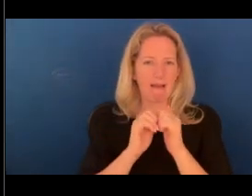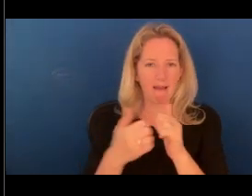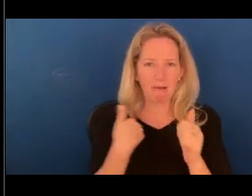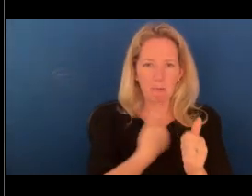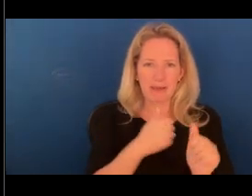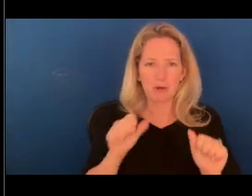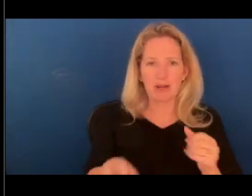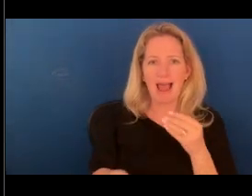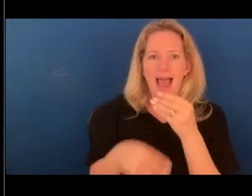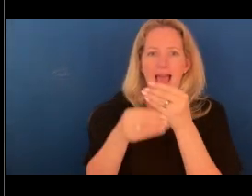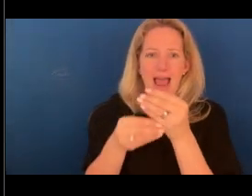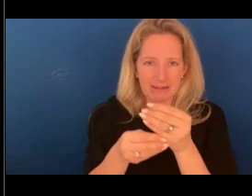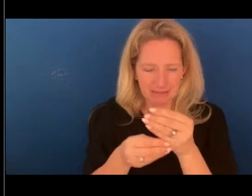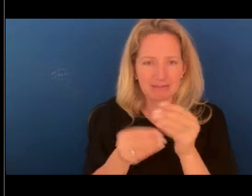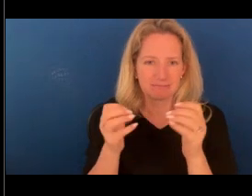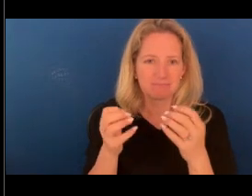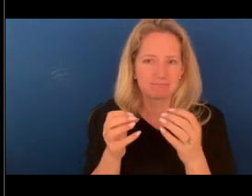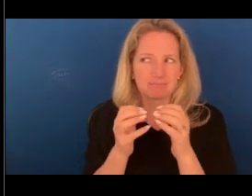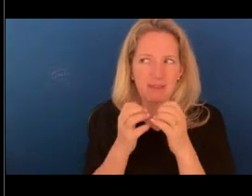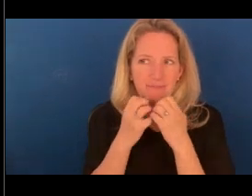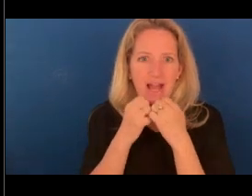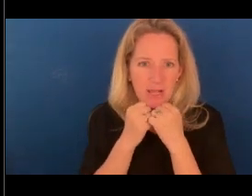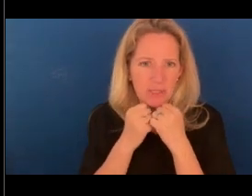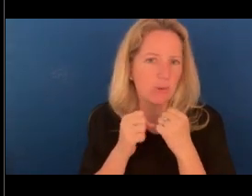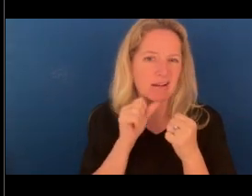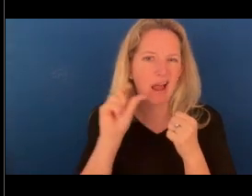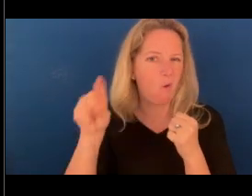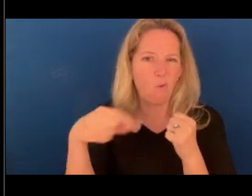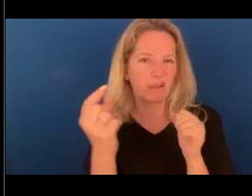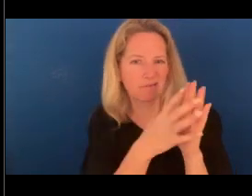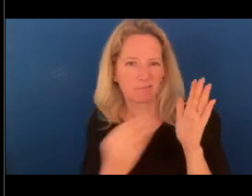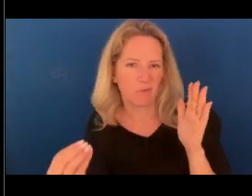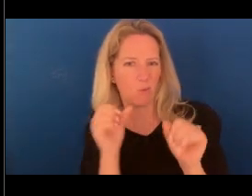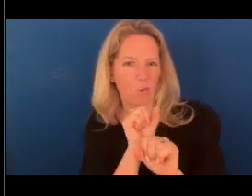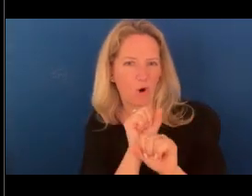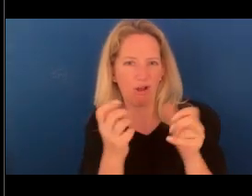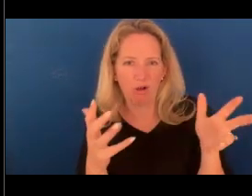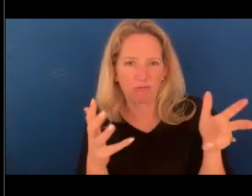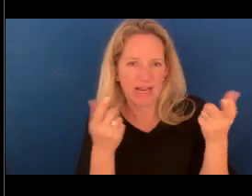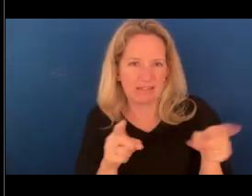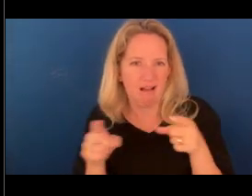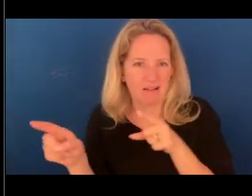and not replicate work that's already been done. And we will